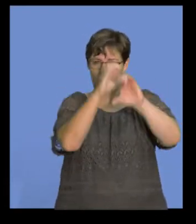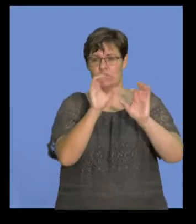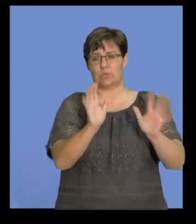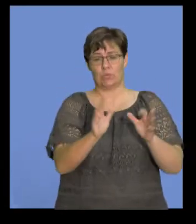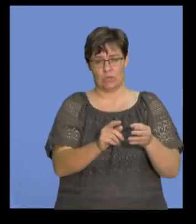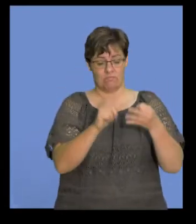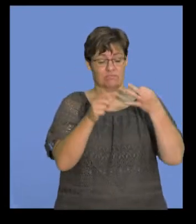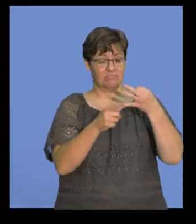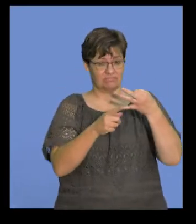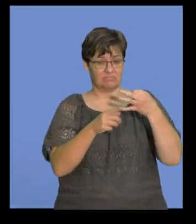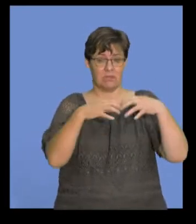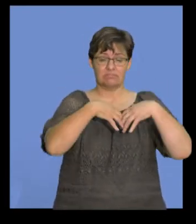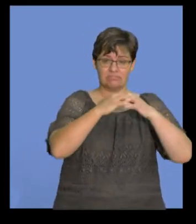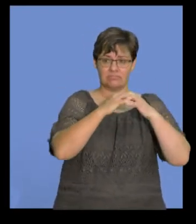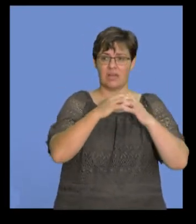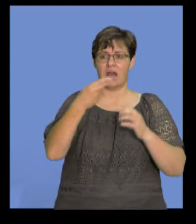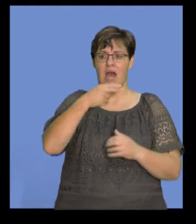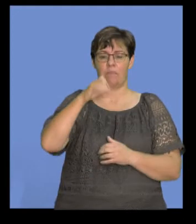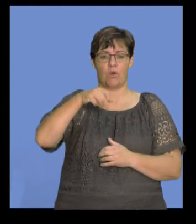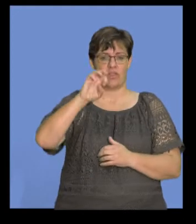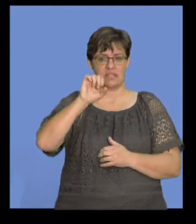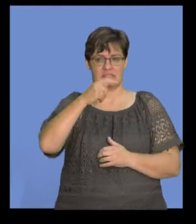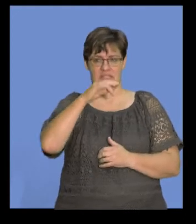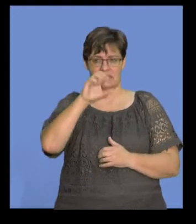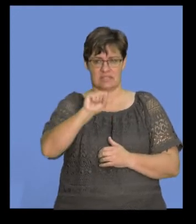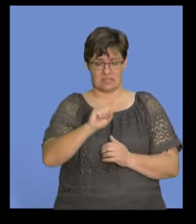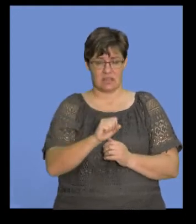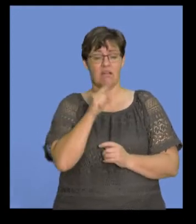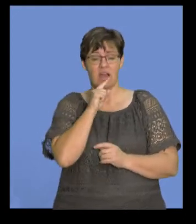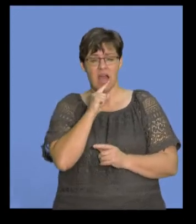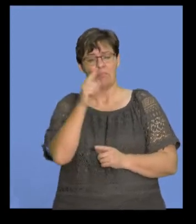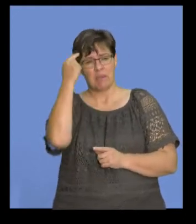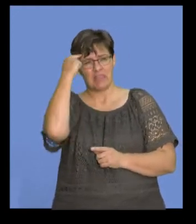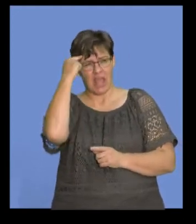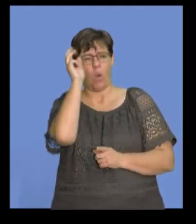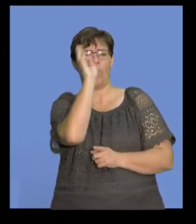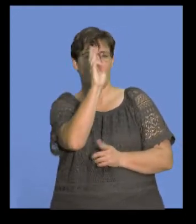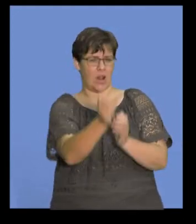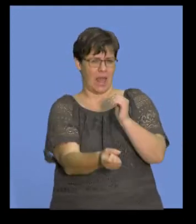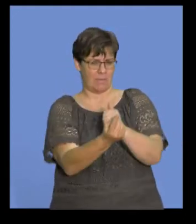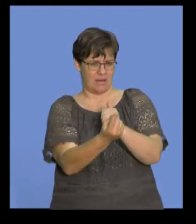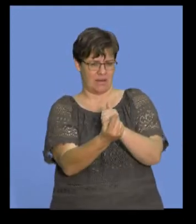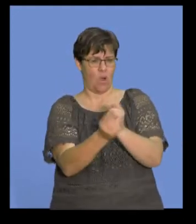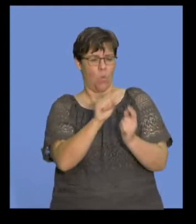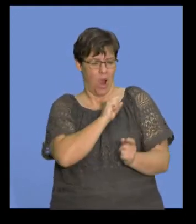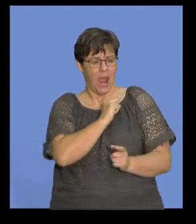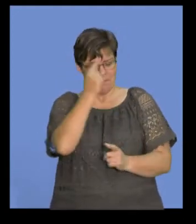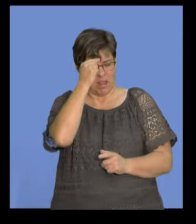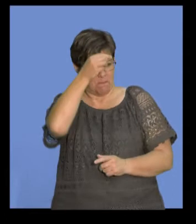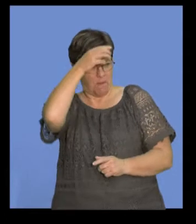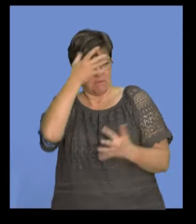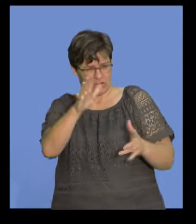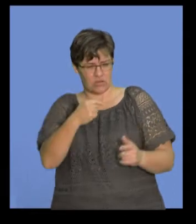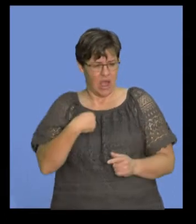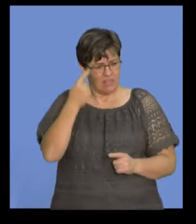that. Formulate a hypothesis. Remember that it's a prediction, it's an educated guess or prediction about